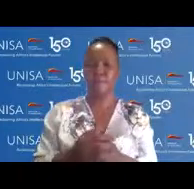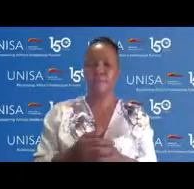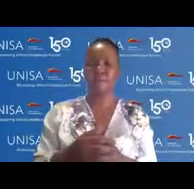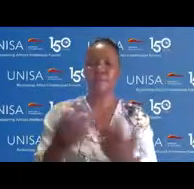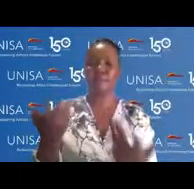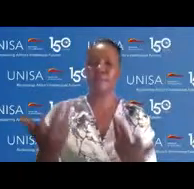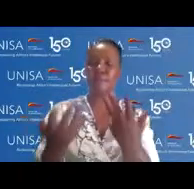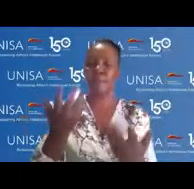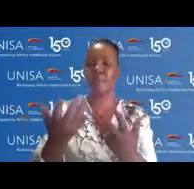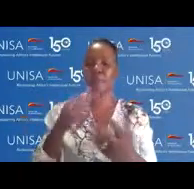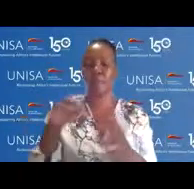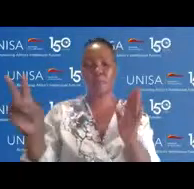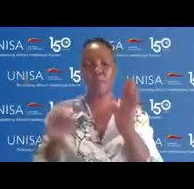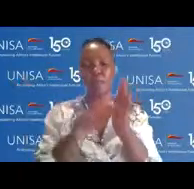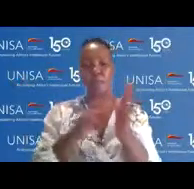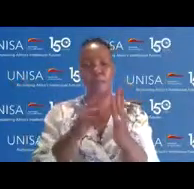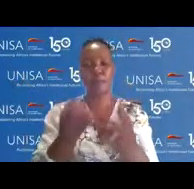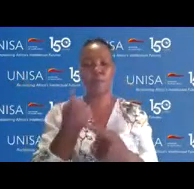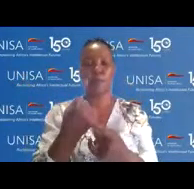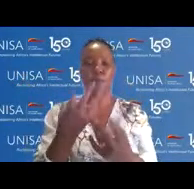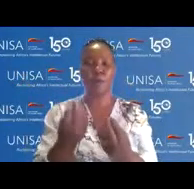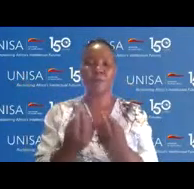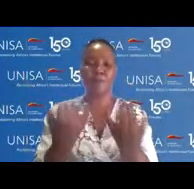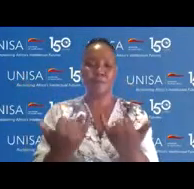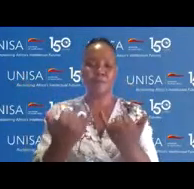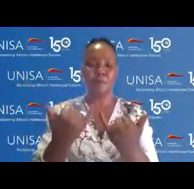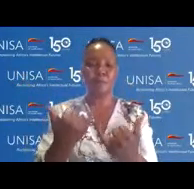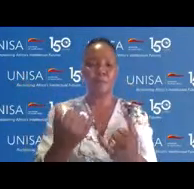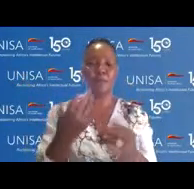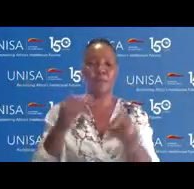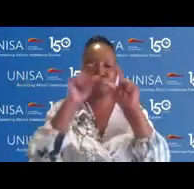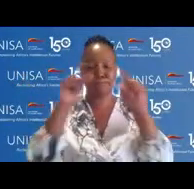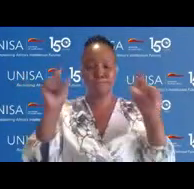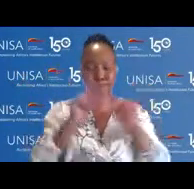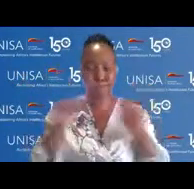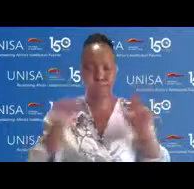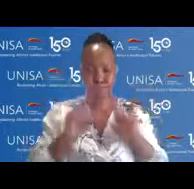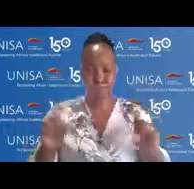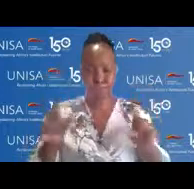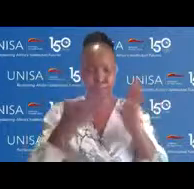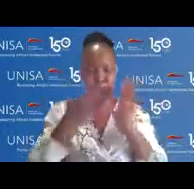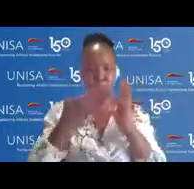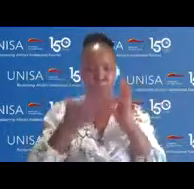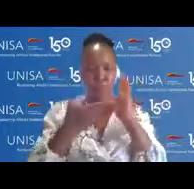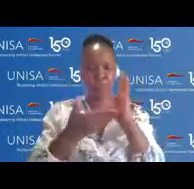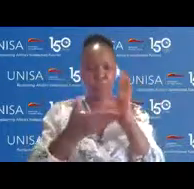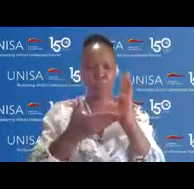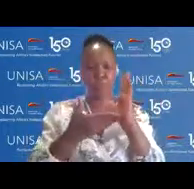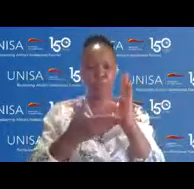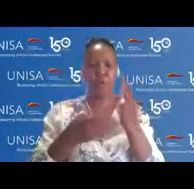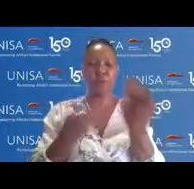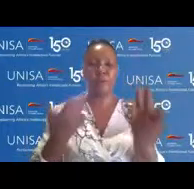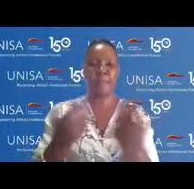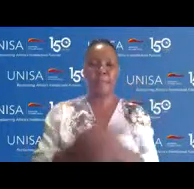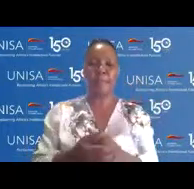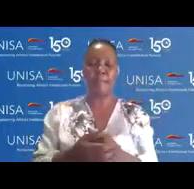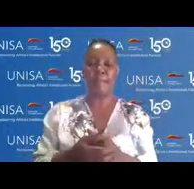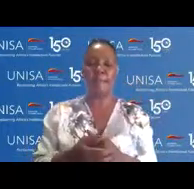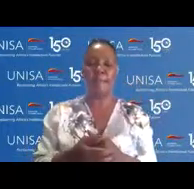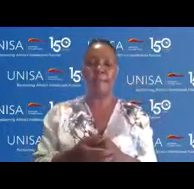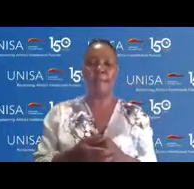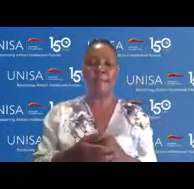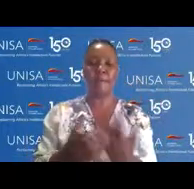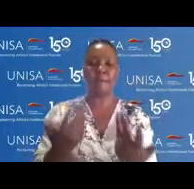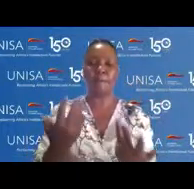the ones that's currently being highlighted, we've got the tech. Yeah, that we've run a